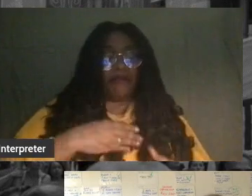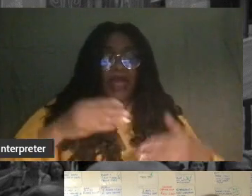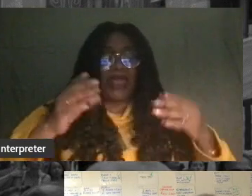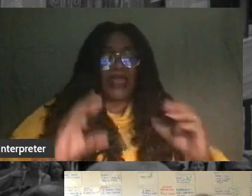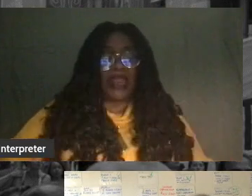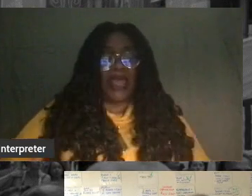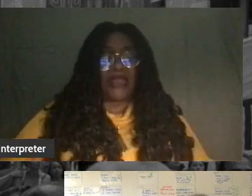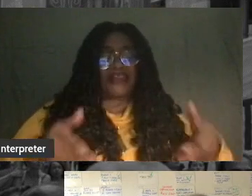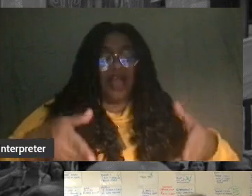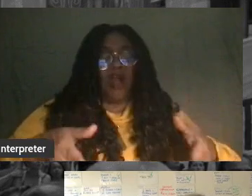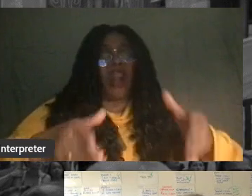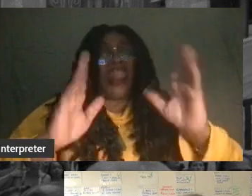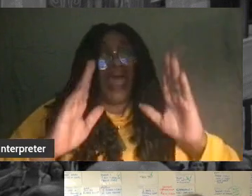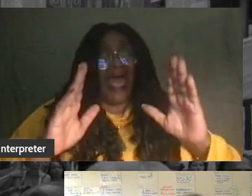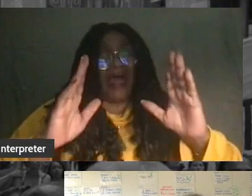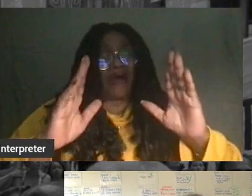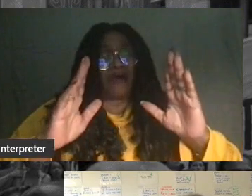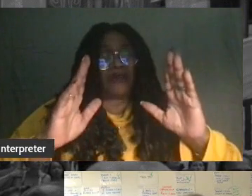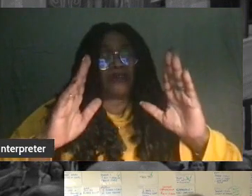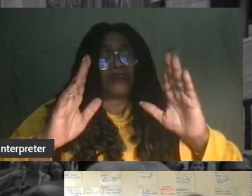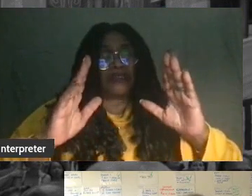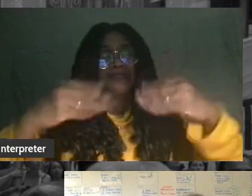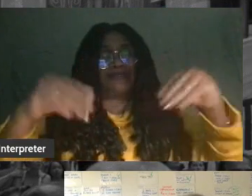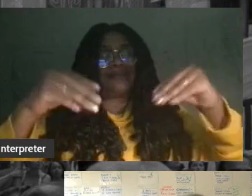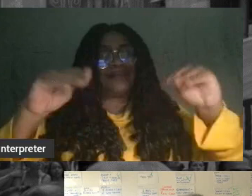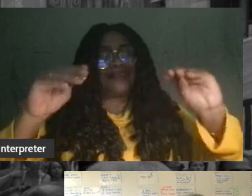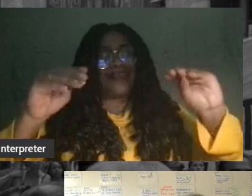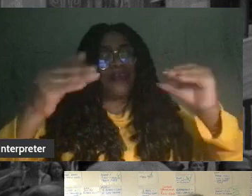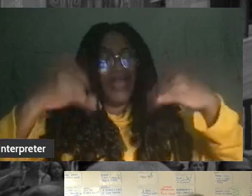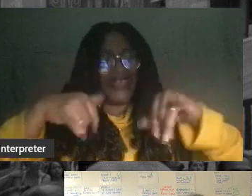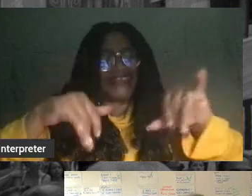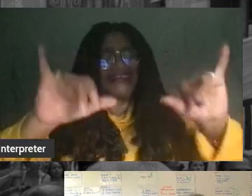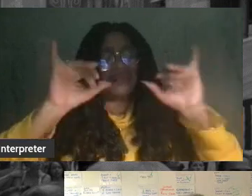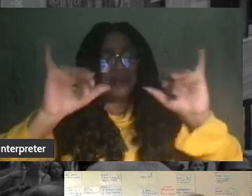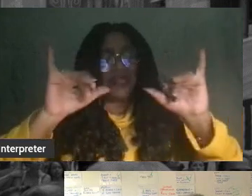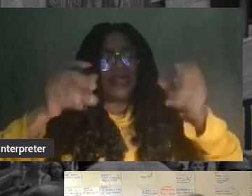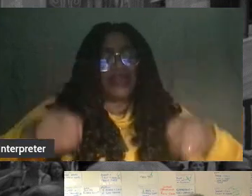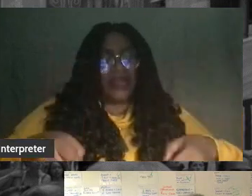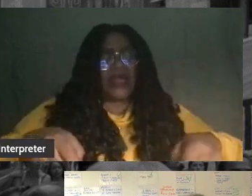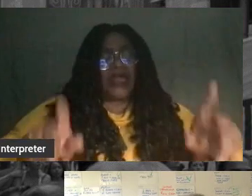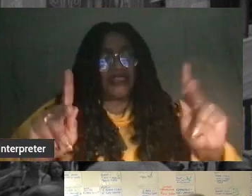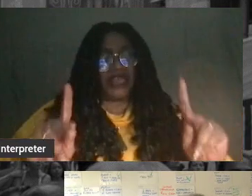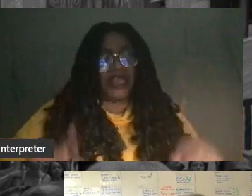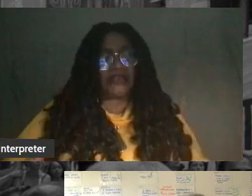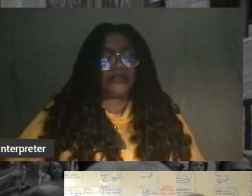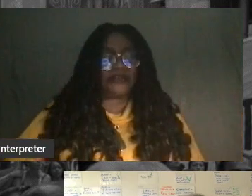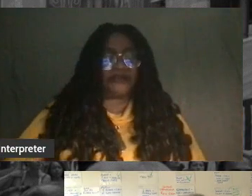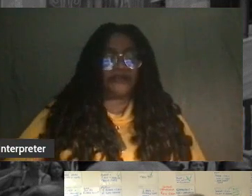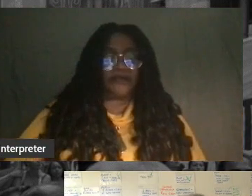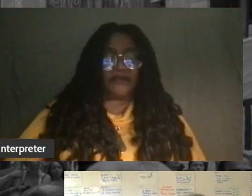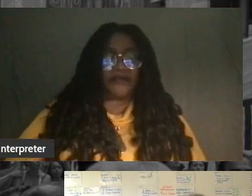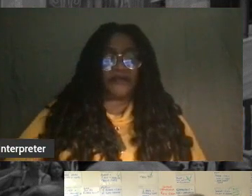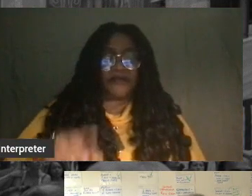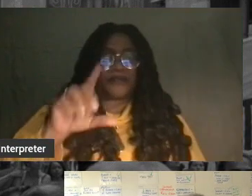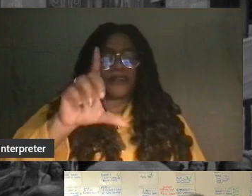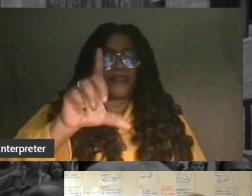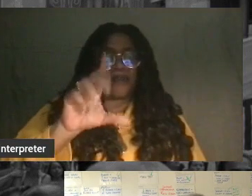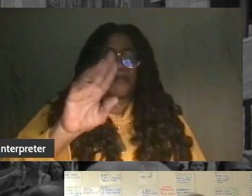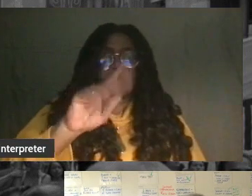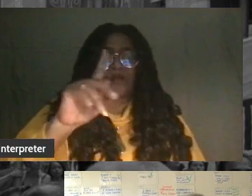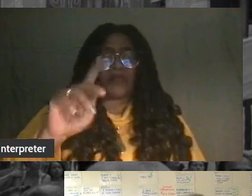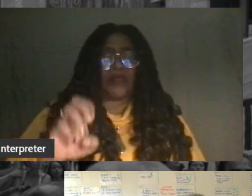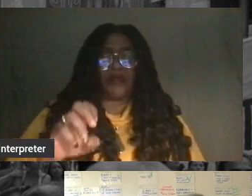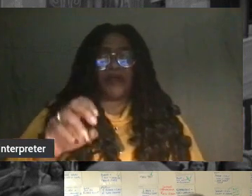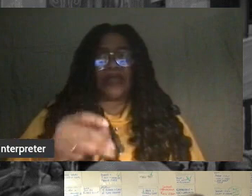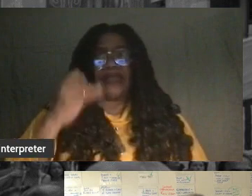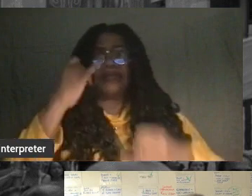are allowed to fail and still get another chance. Thank you. Luke, as the final